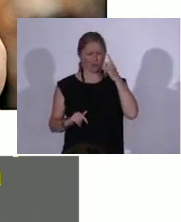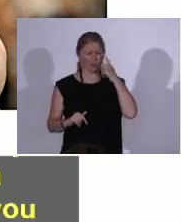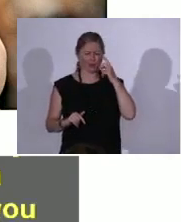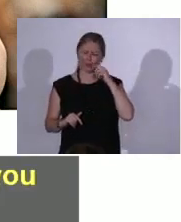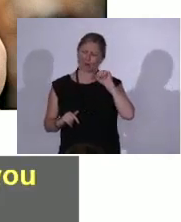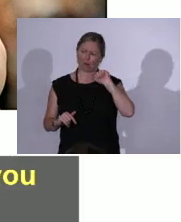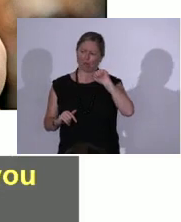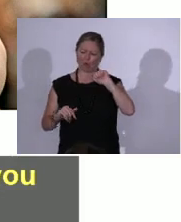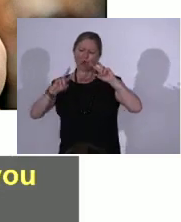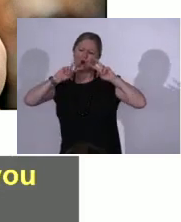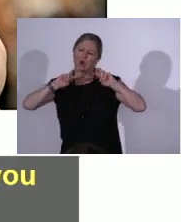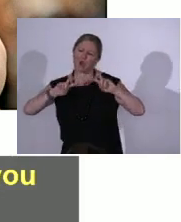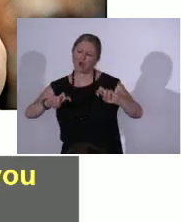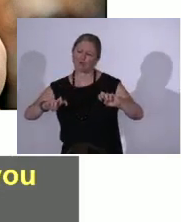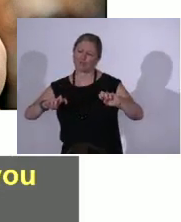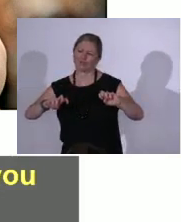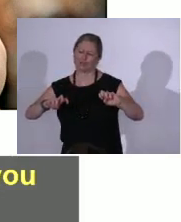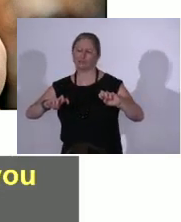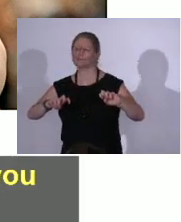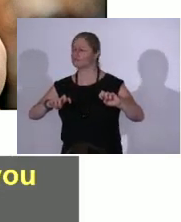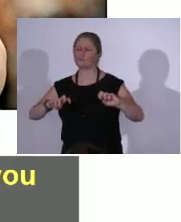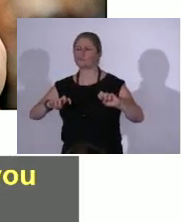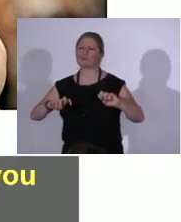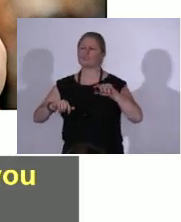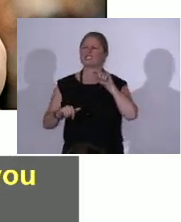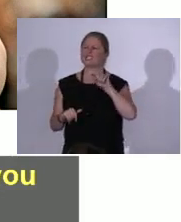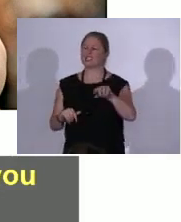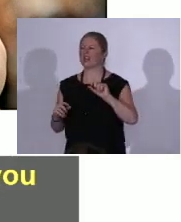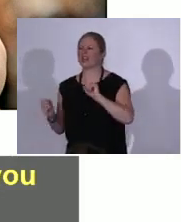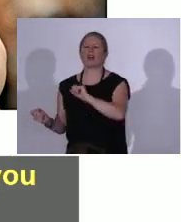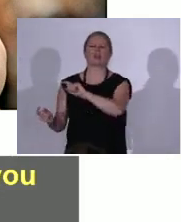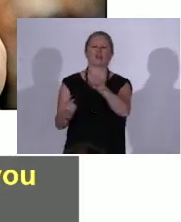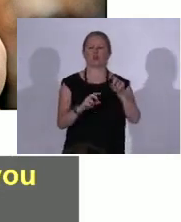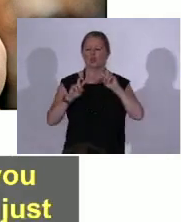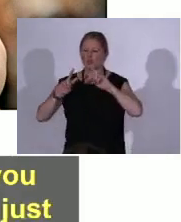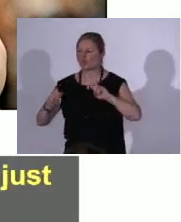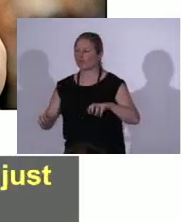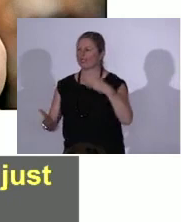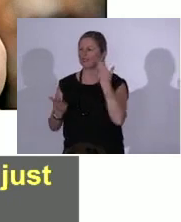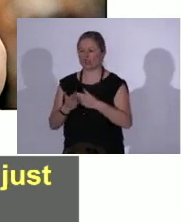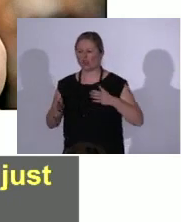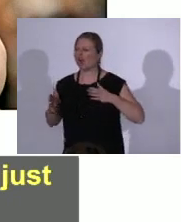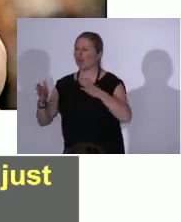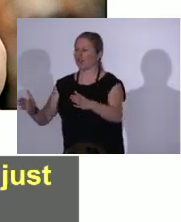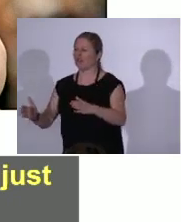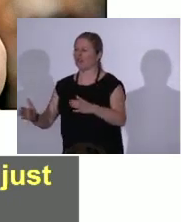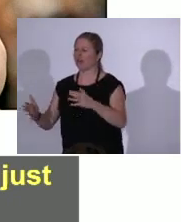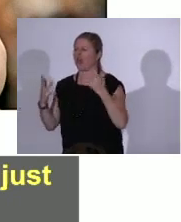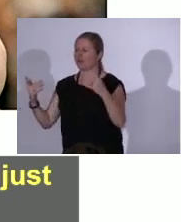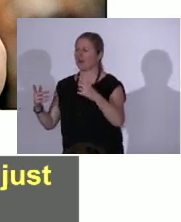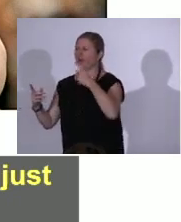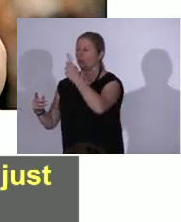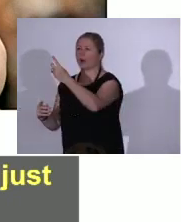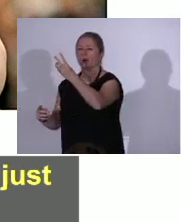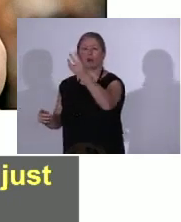they used to find that data, they had actually just sent out some researchers onto the streets of Melbourne to physically headcount the people that they could